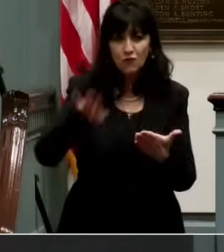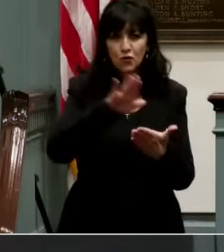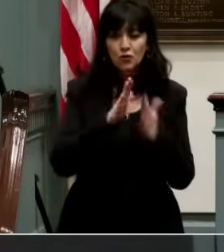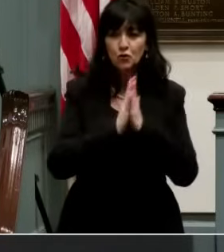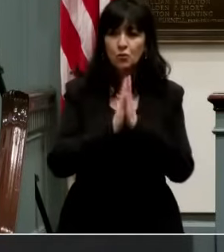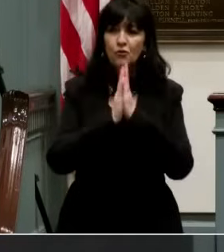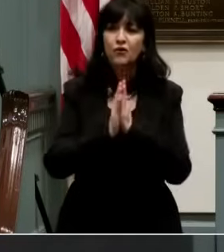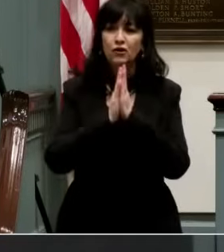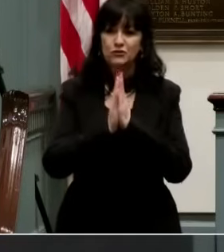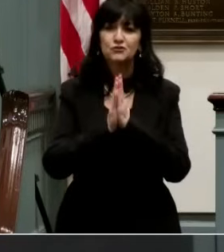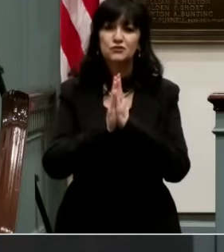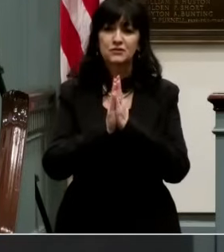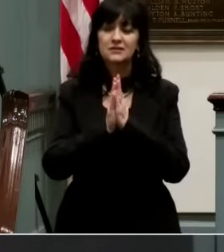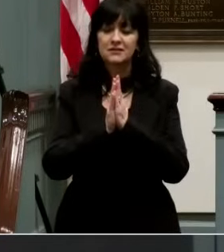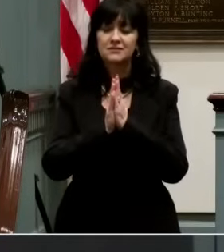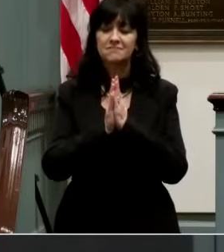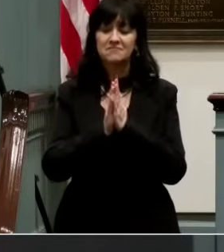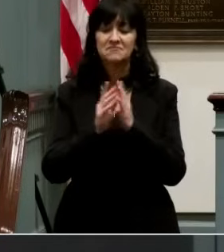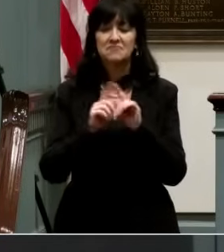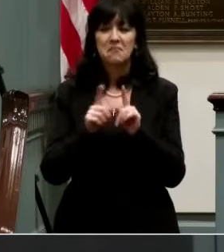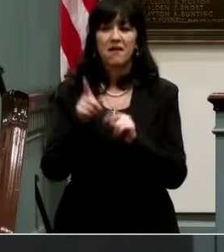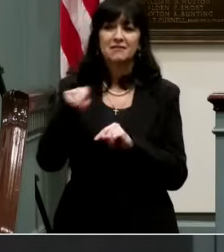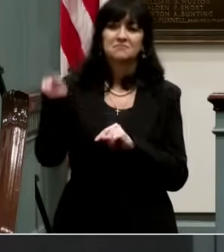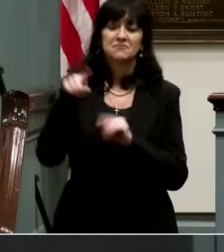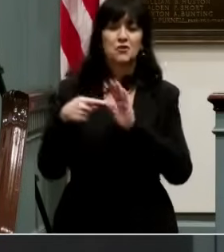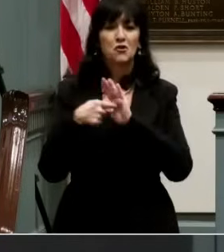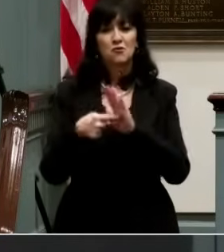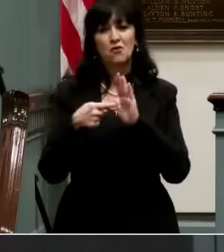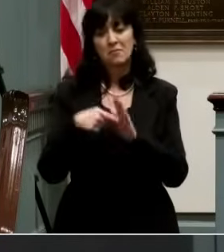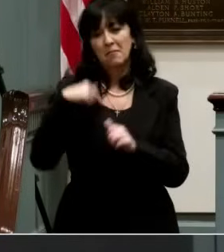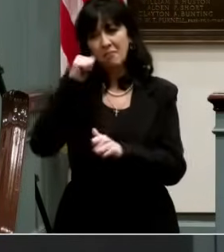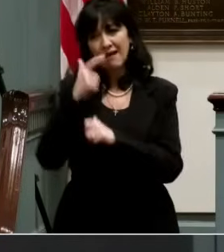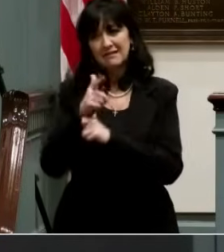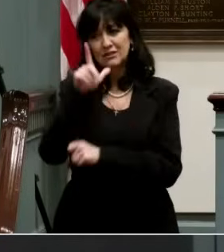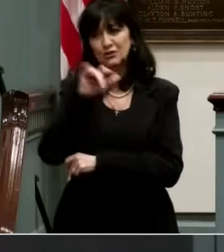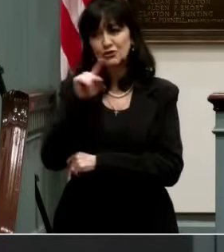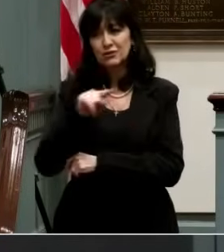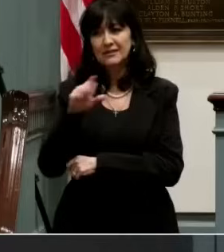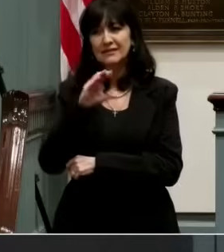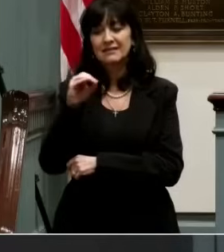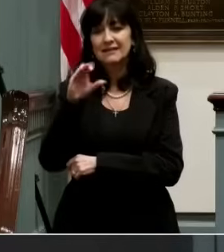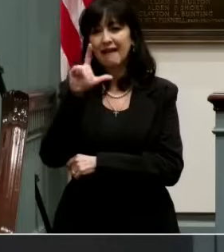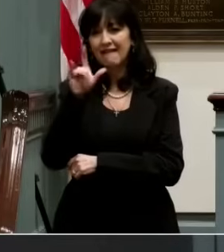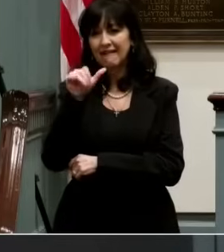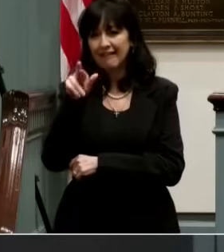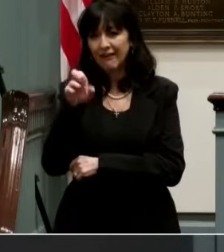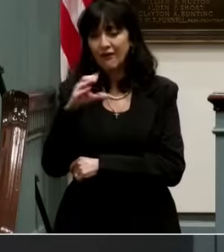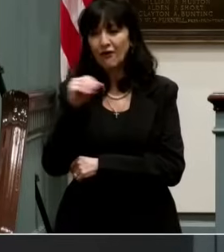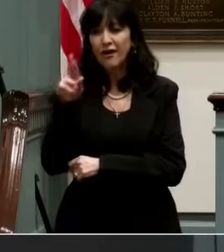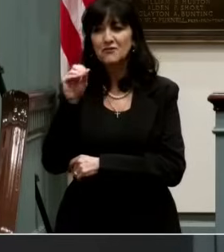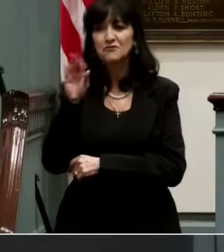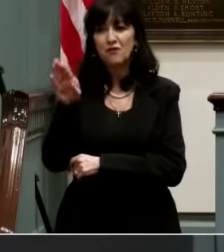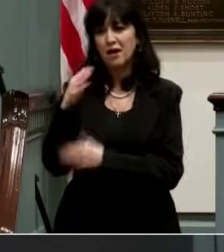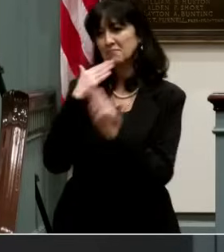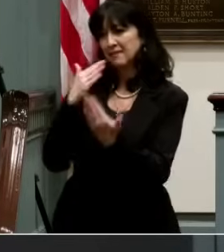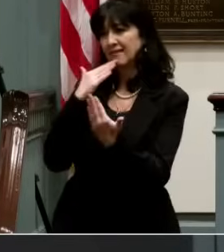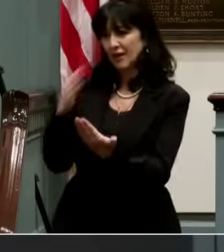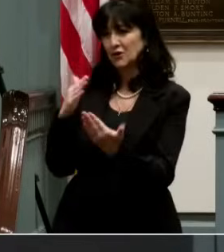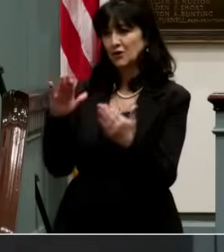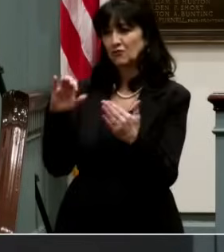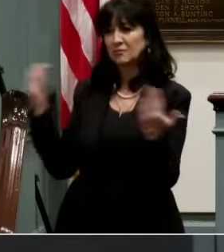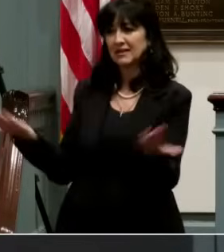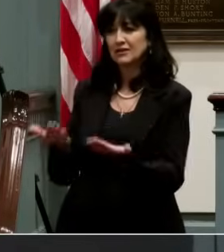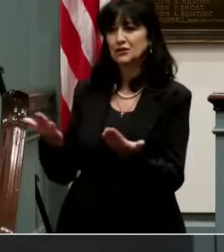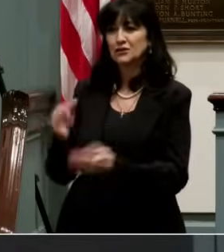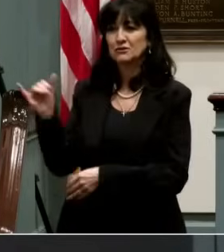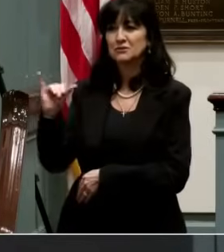But representing her and the rest of the clan, we have my sister Liz and Claire and Rob. Thanks for being here as well.